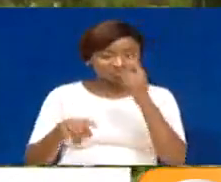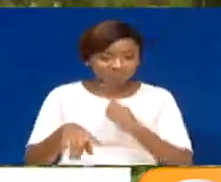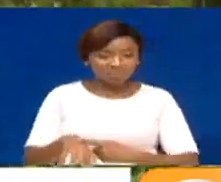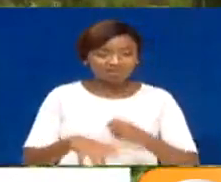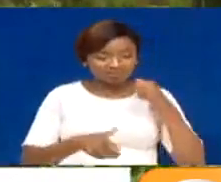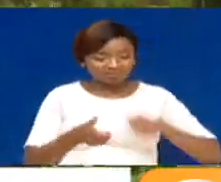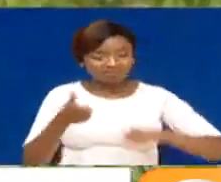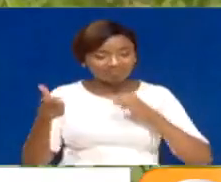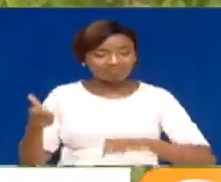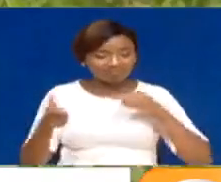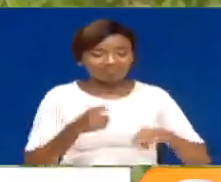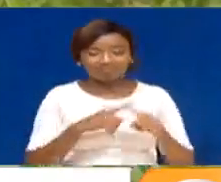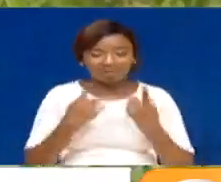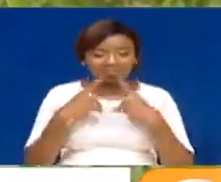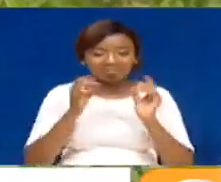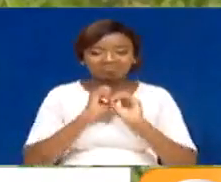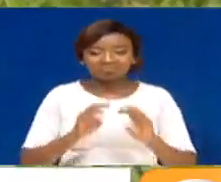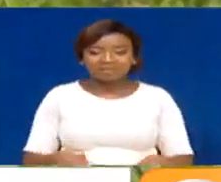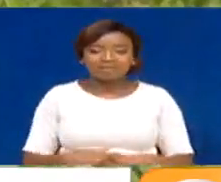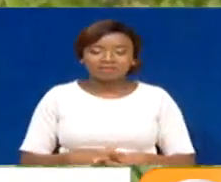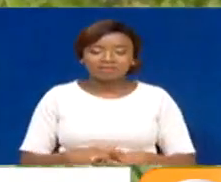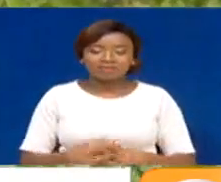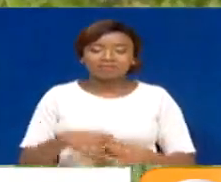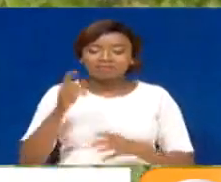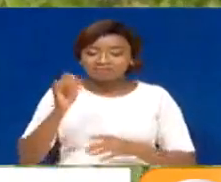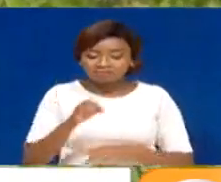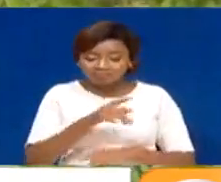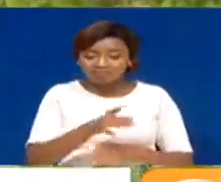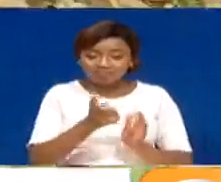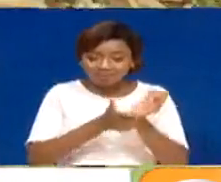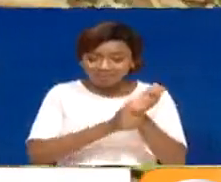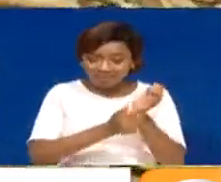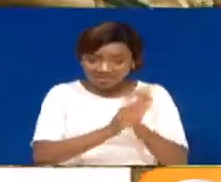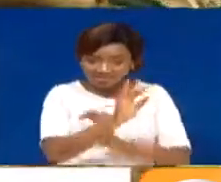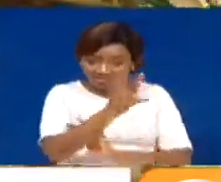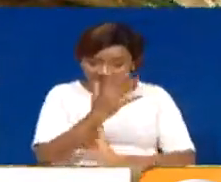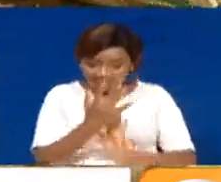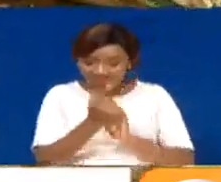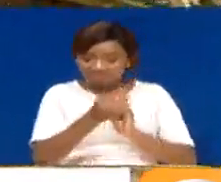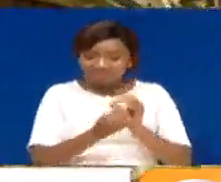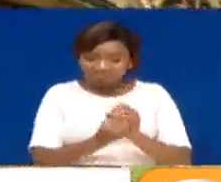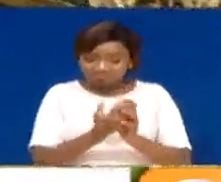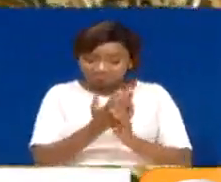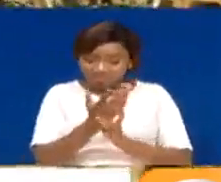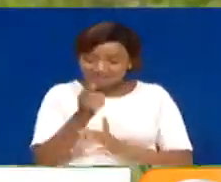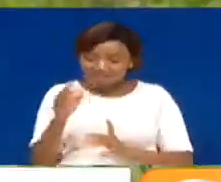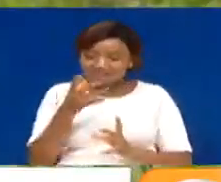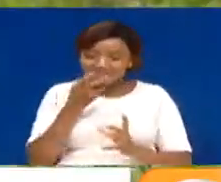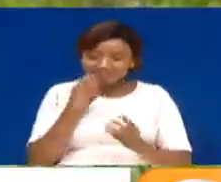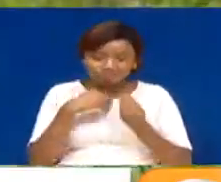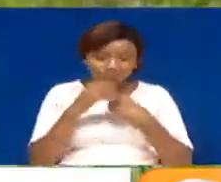and there's nothing forthcoming. Ikishika mahindi inakula mpaka mahindi inakufa. Sasa wamezaana wamekuwa tu kwa shamba